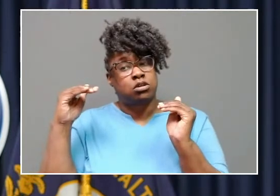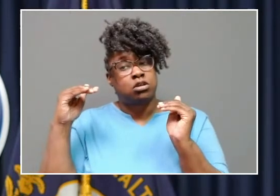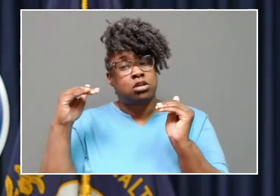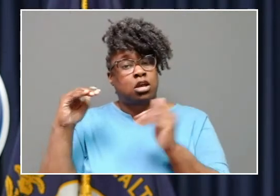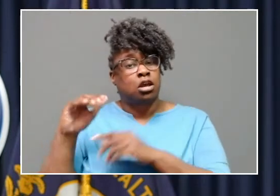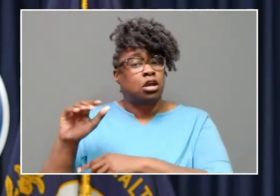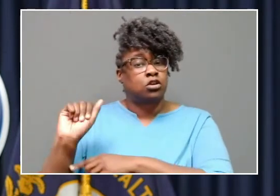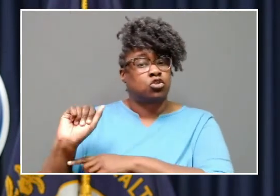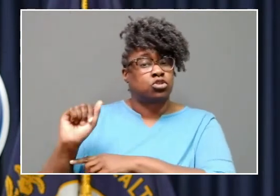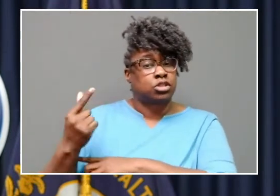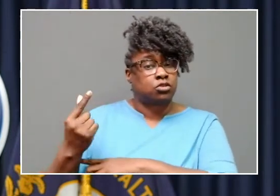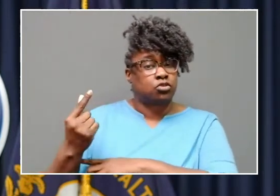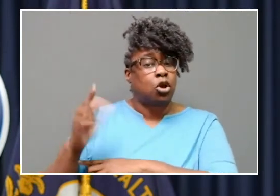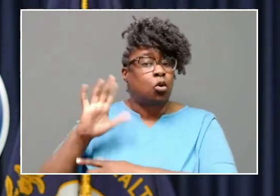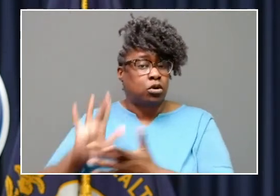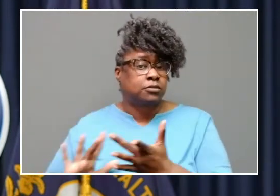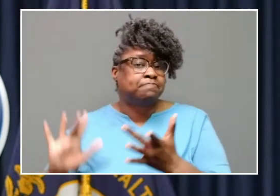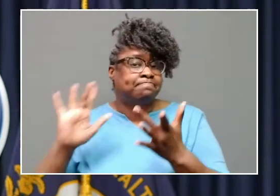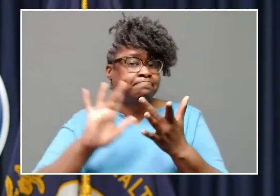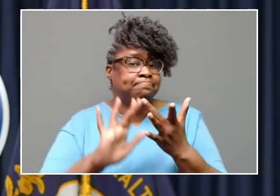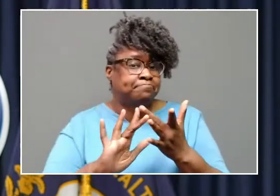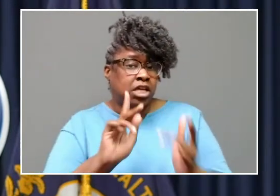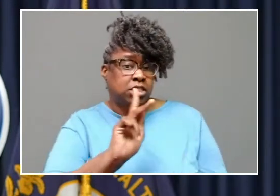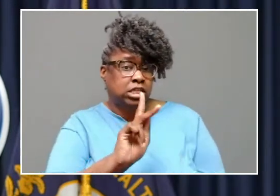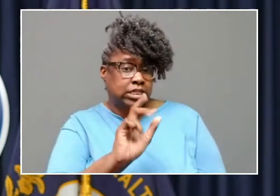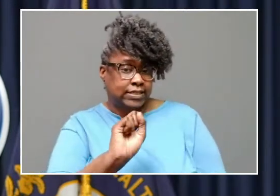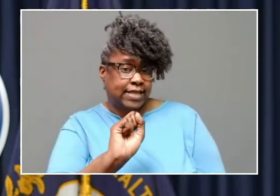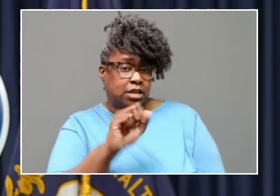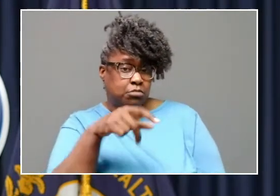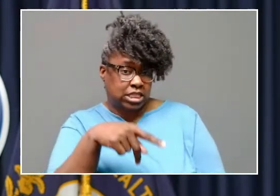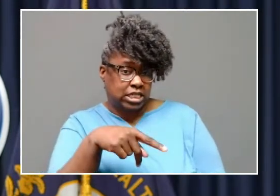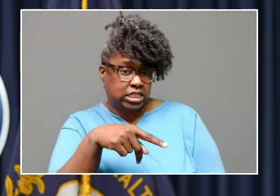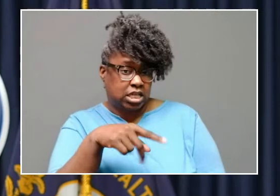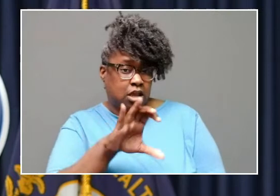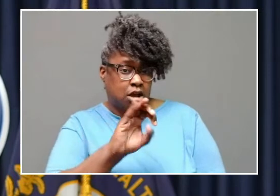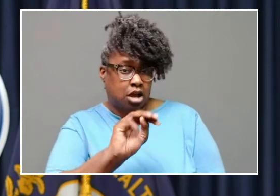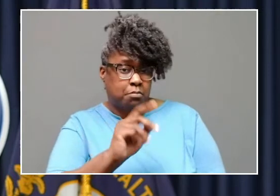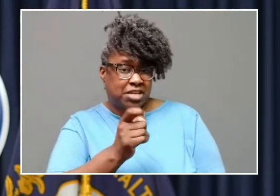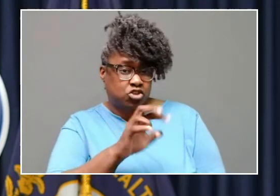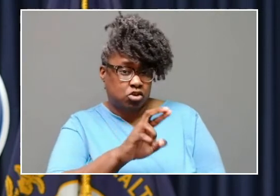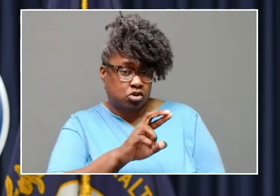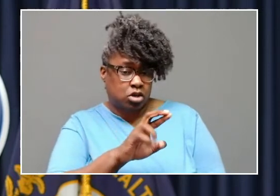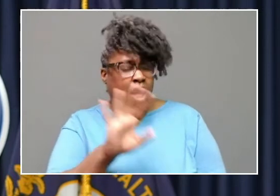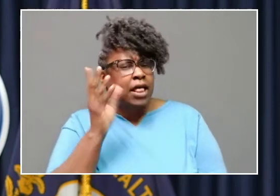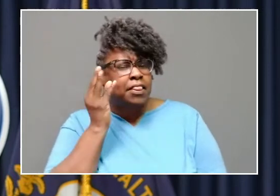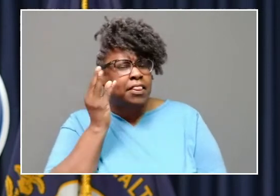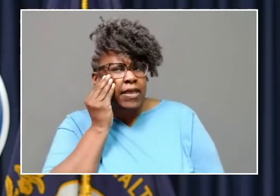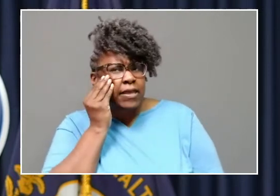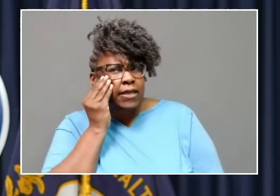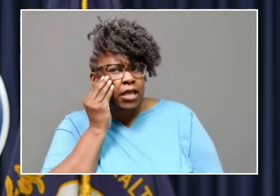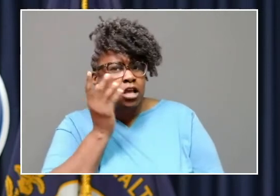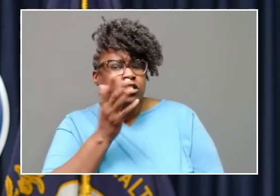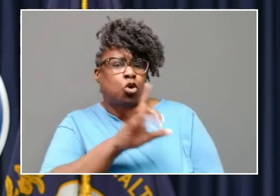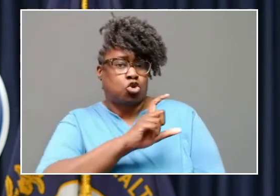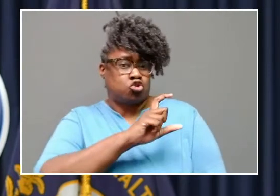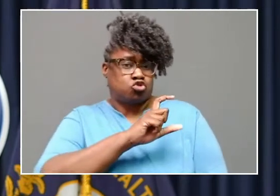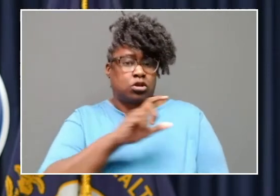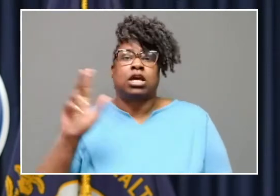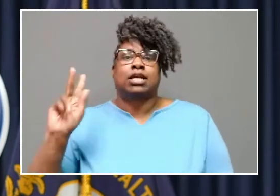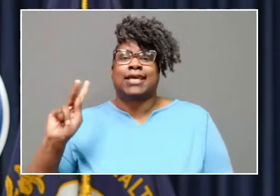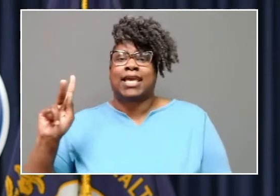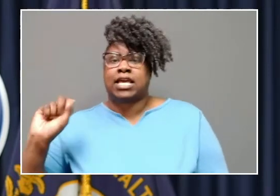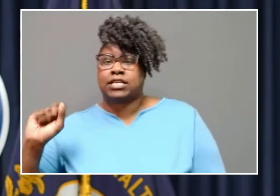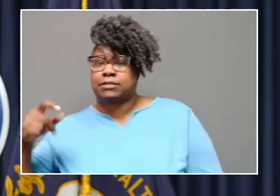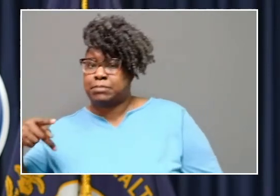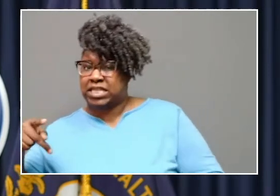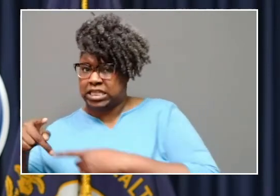reach out to the Kentucky State Police Commissioner and would think through questions like, where are you going to take those troopers from? Now, Louisville has,